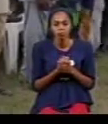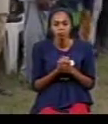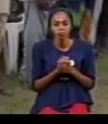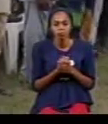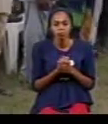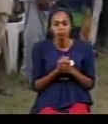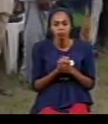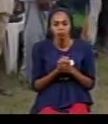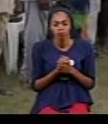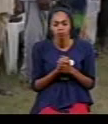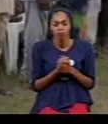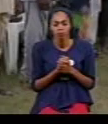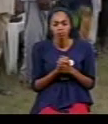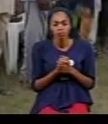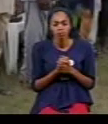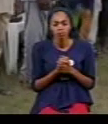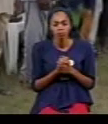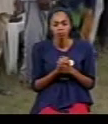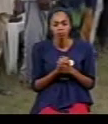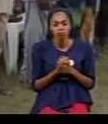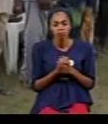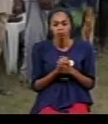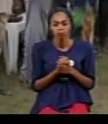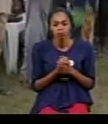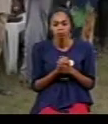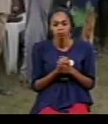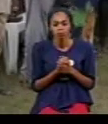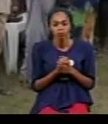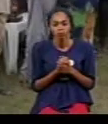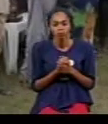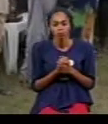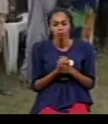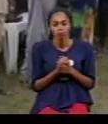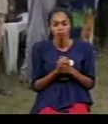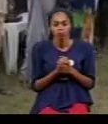ojire e ti gbase iyanu.